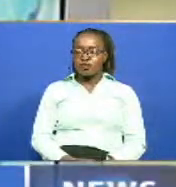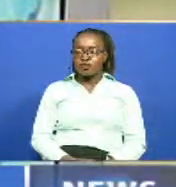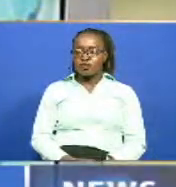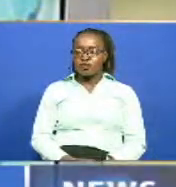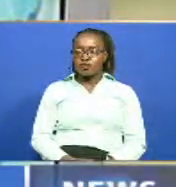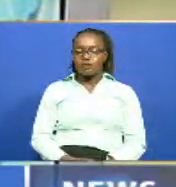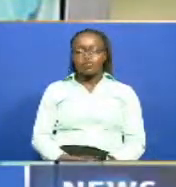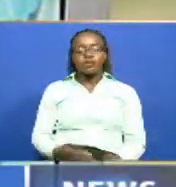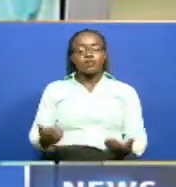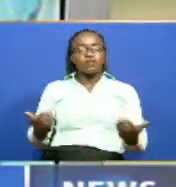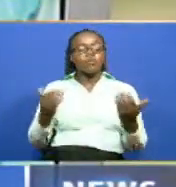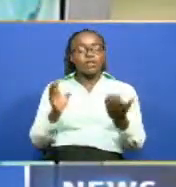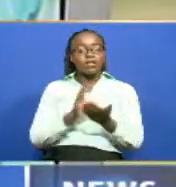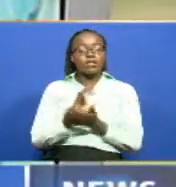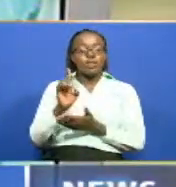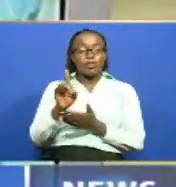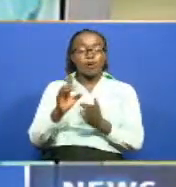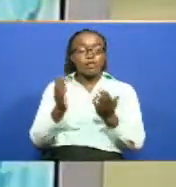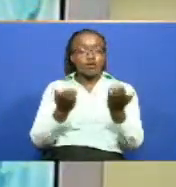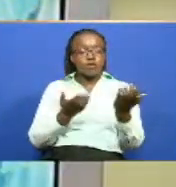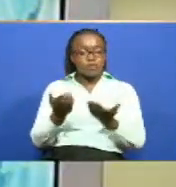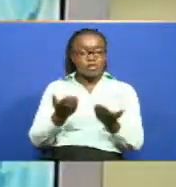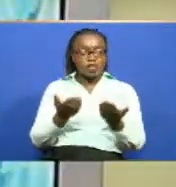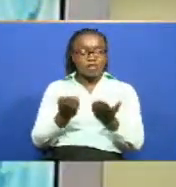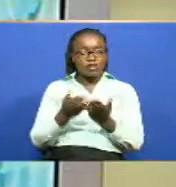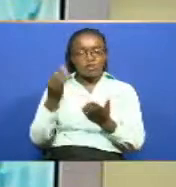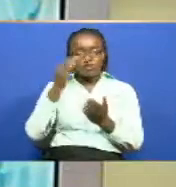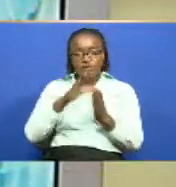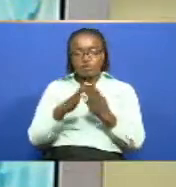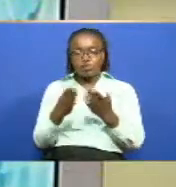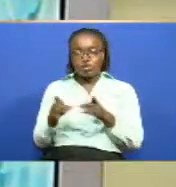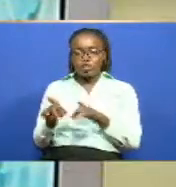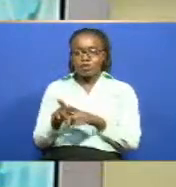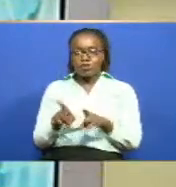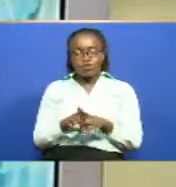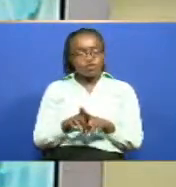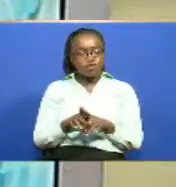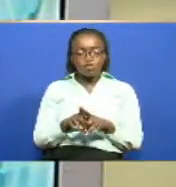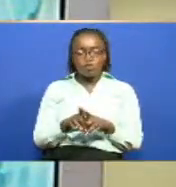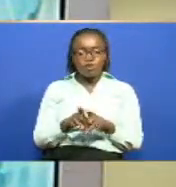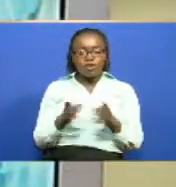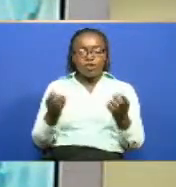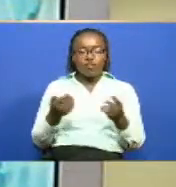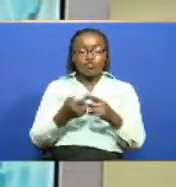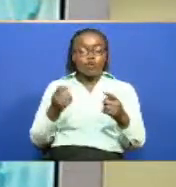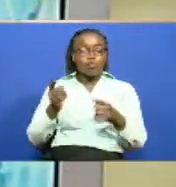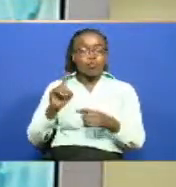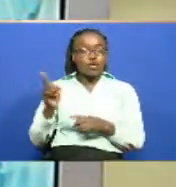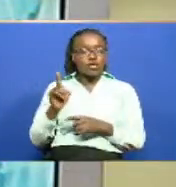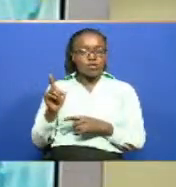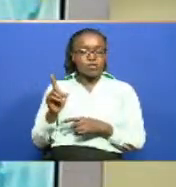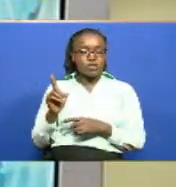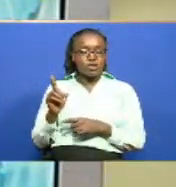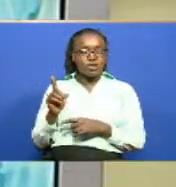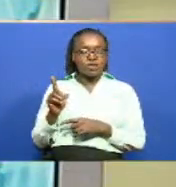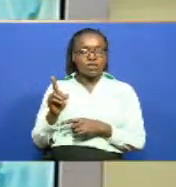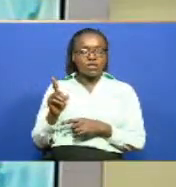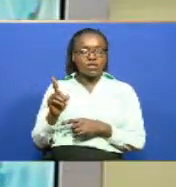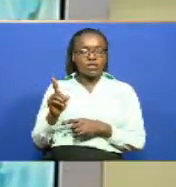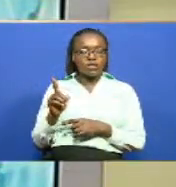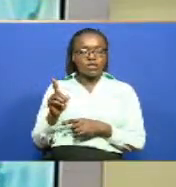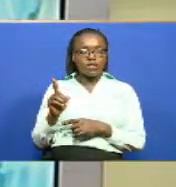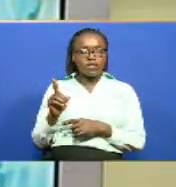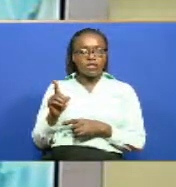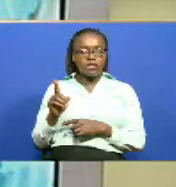You are watching Channel 1 Business Insight, and on Facebook, Enos Omodi, you say you're watching from Nairobi. Wanyanga Jr., that's Victor, you say